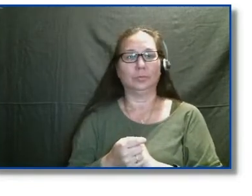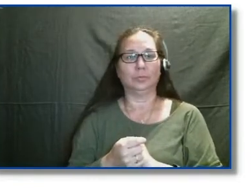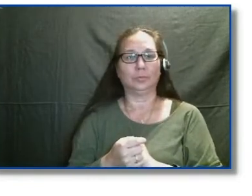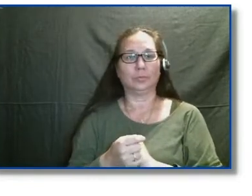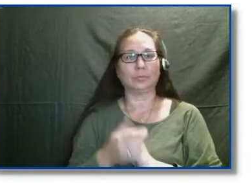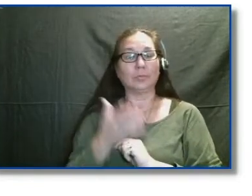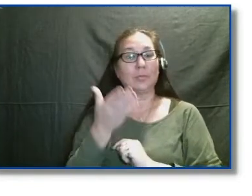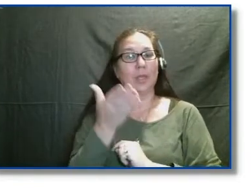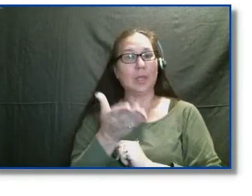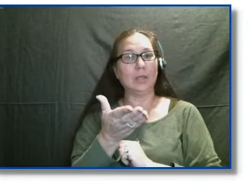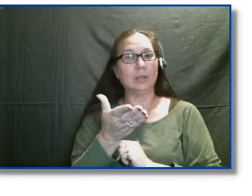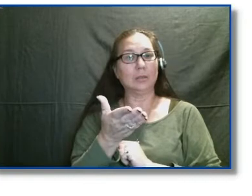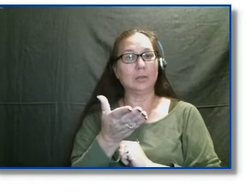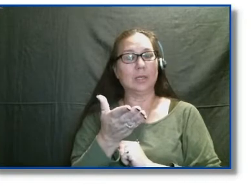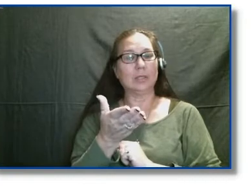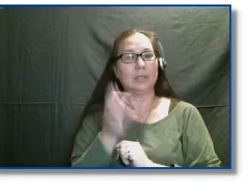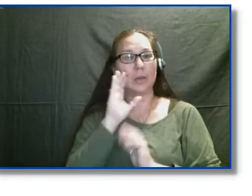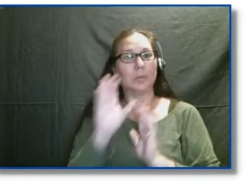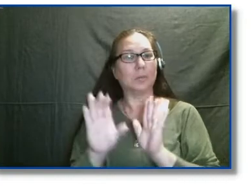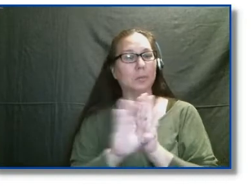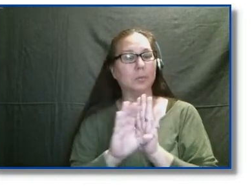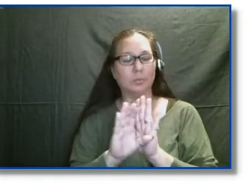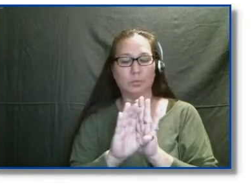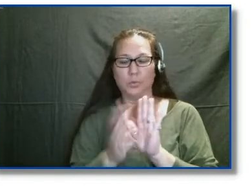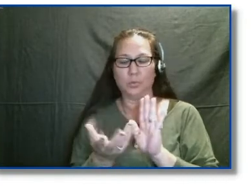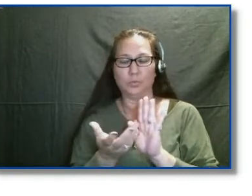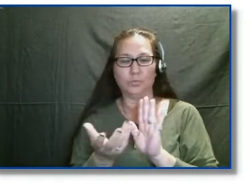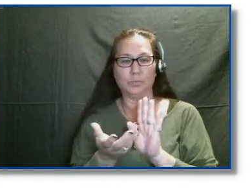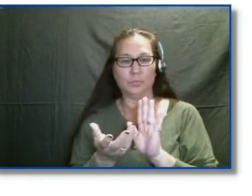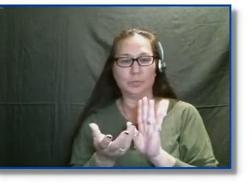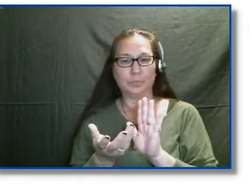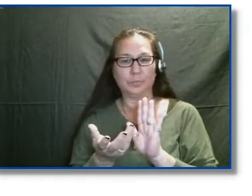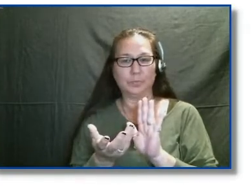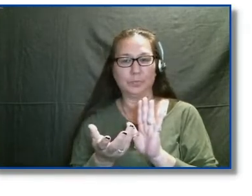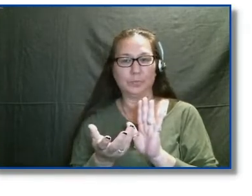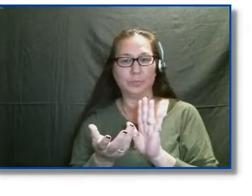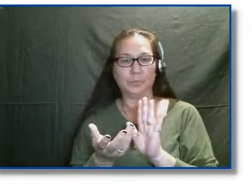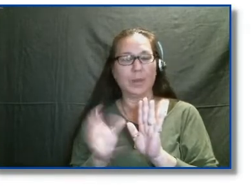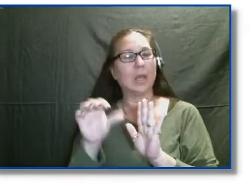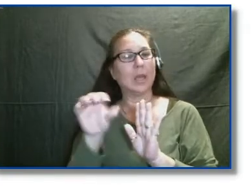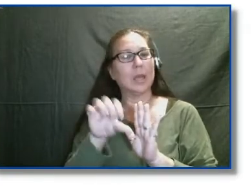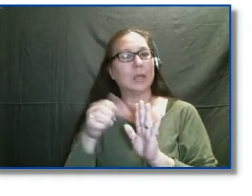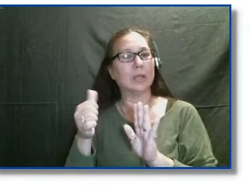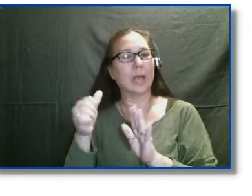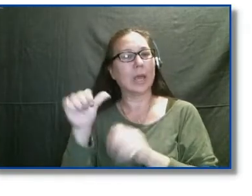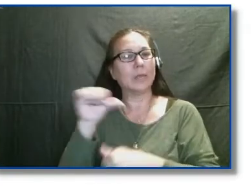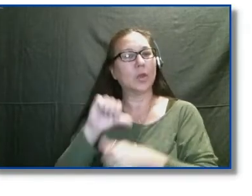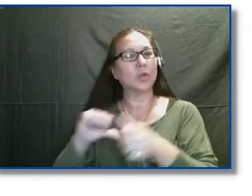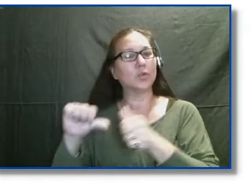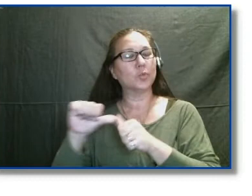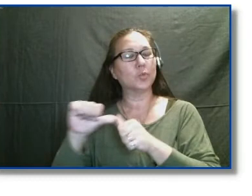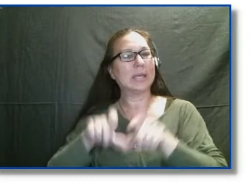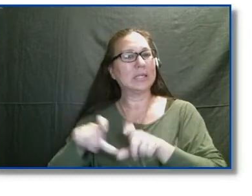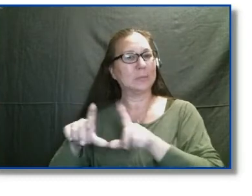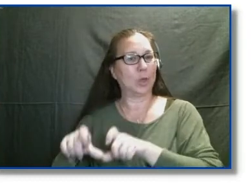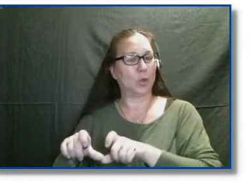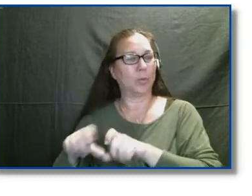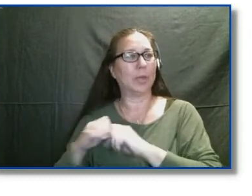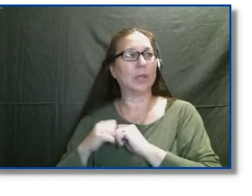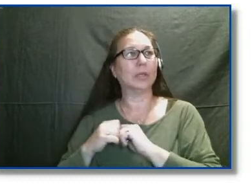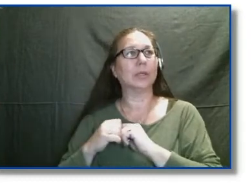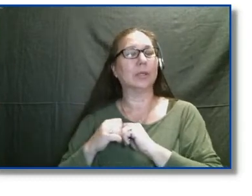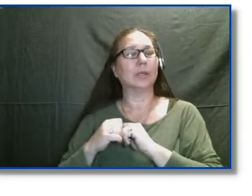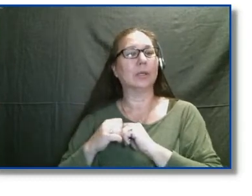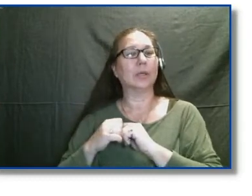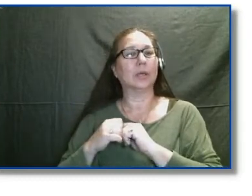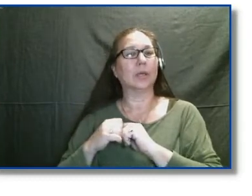These are images of another social economic experiment, and the